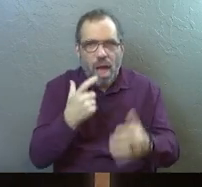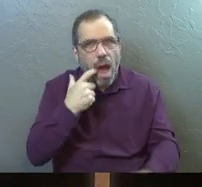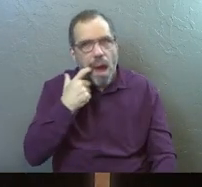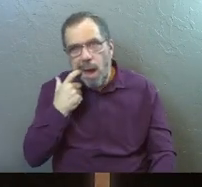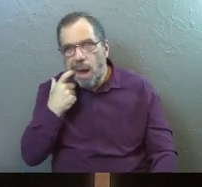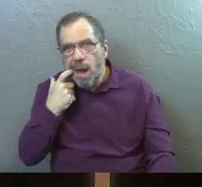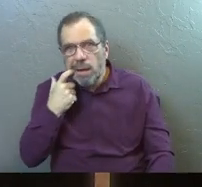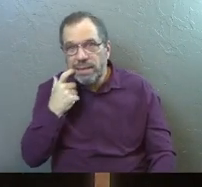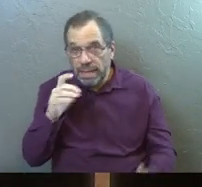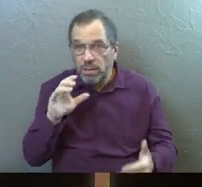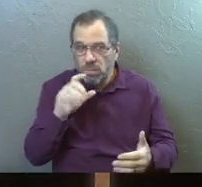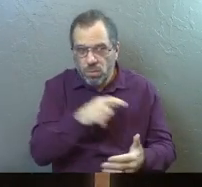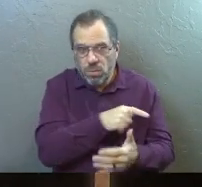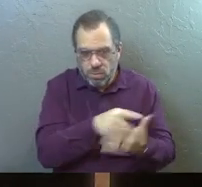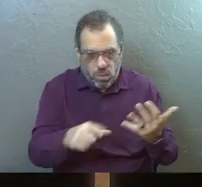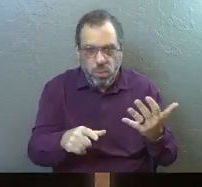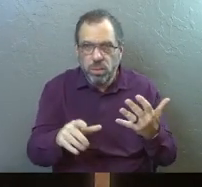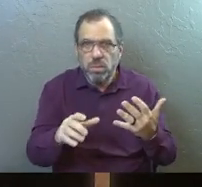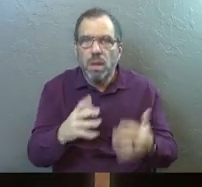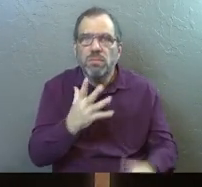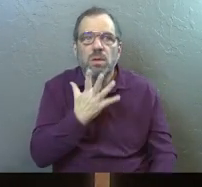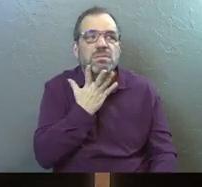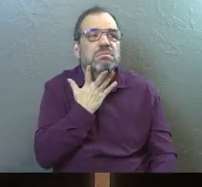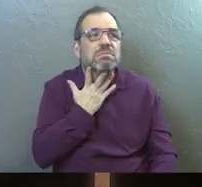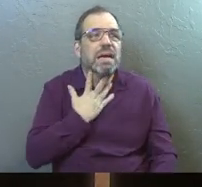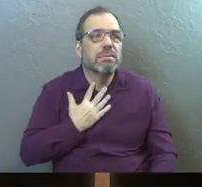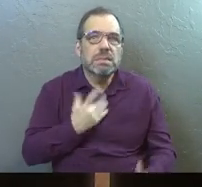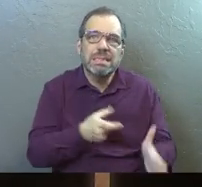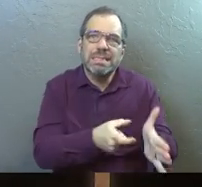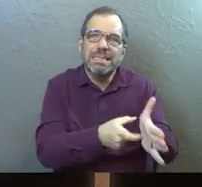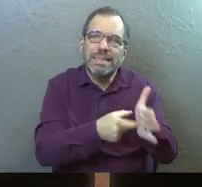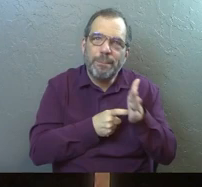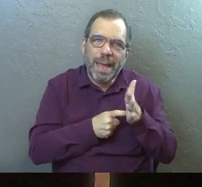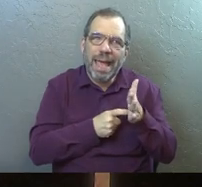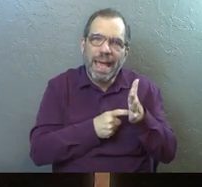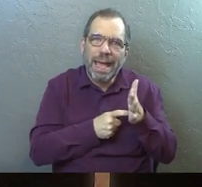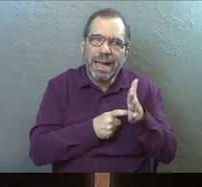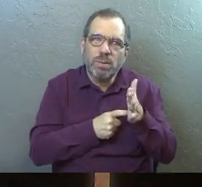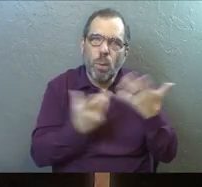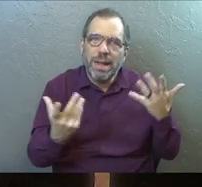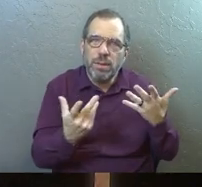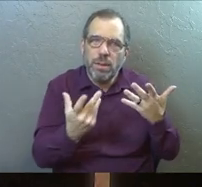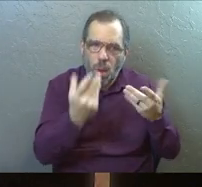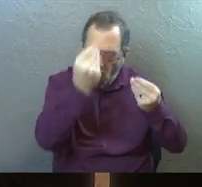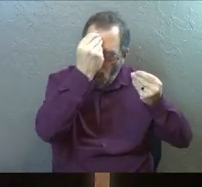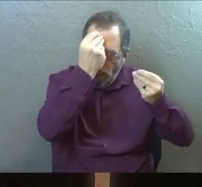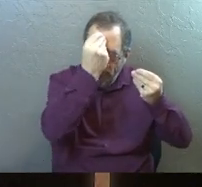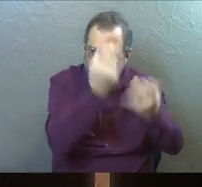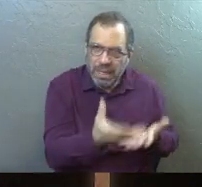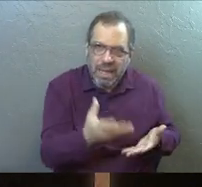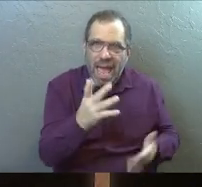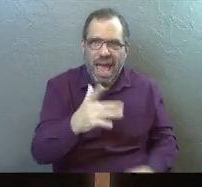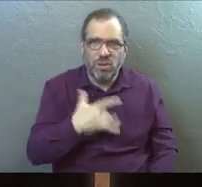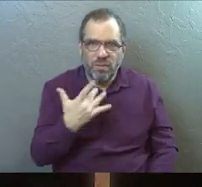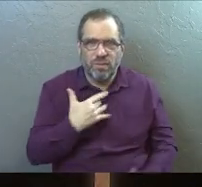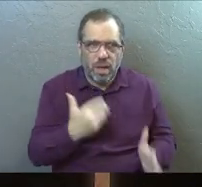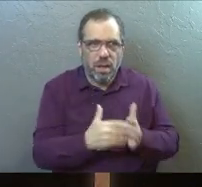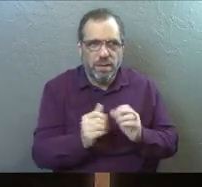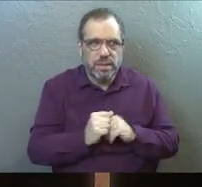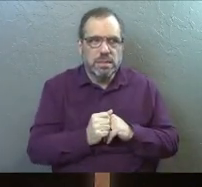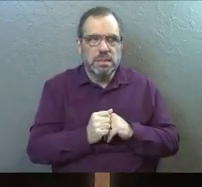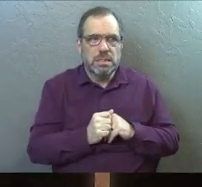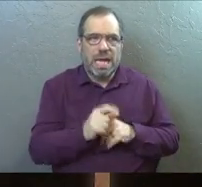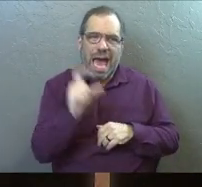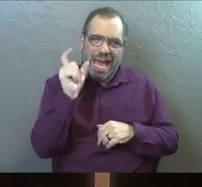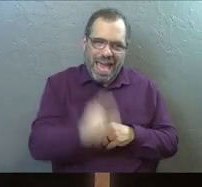addictive things, those appetites demand to be obeyed. And you feel often like